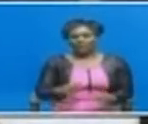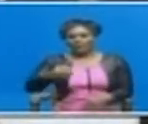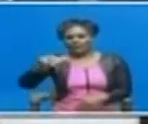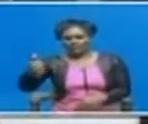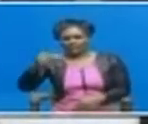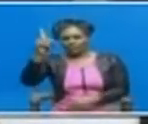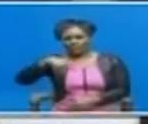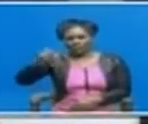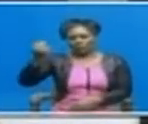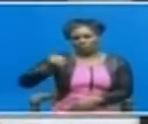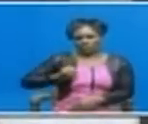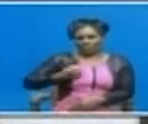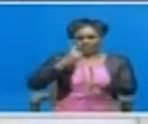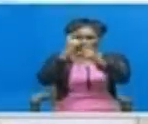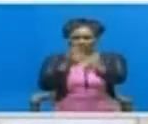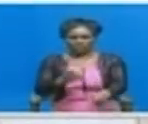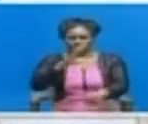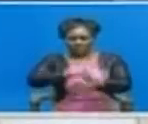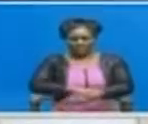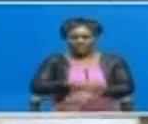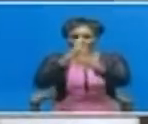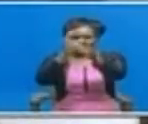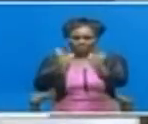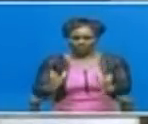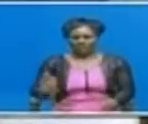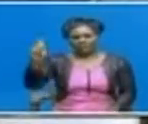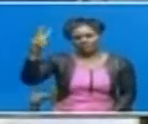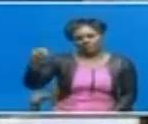Wahome won the ladies' Rose Bowl Award. Robinson Okenye, KTN Sports.